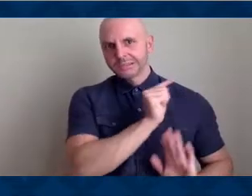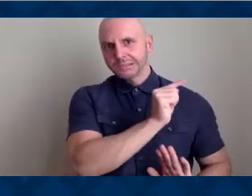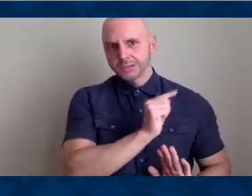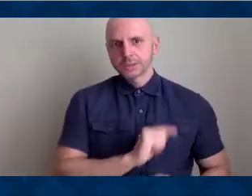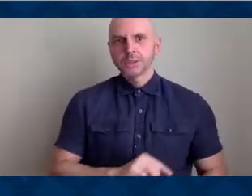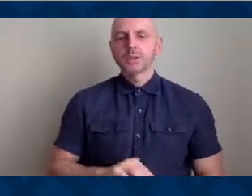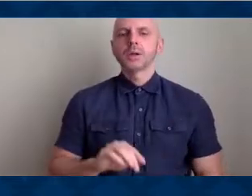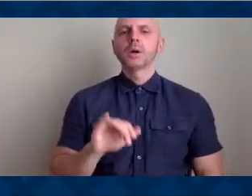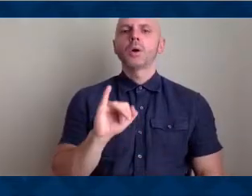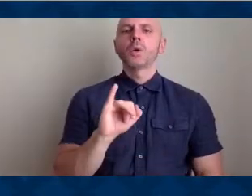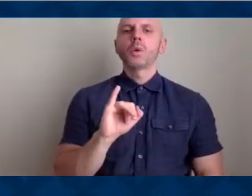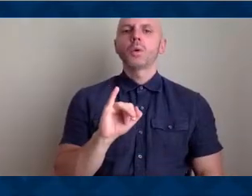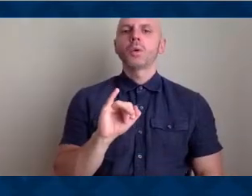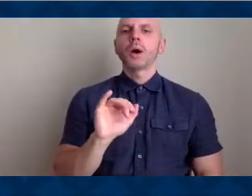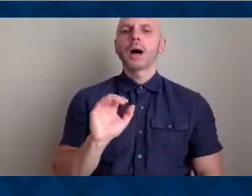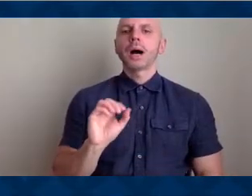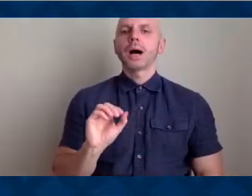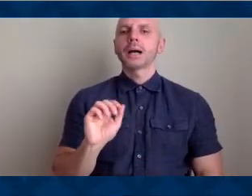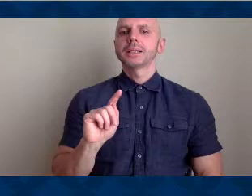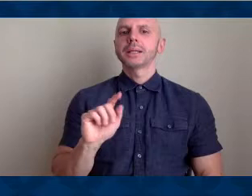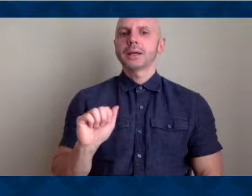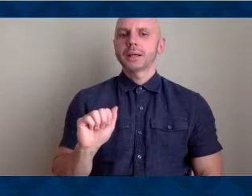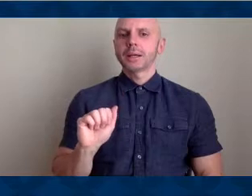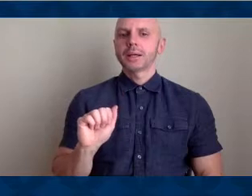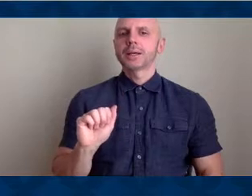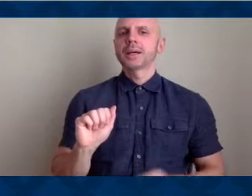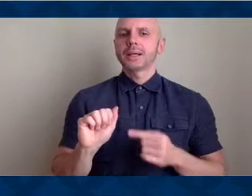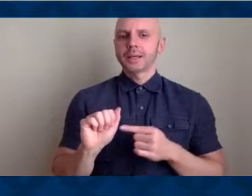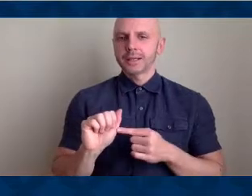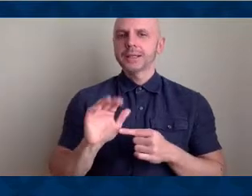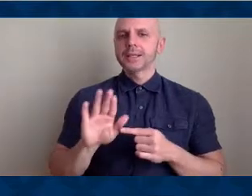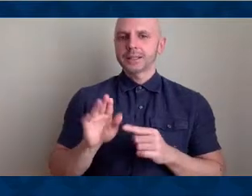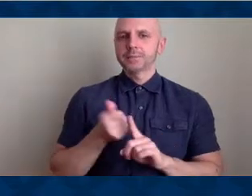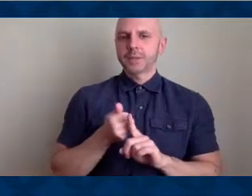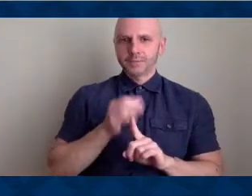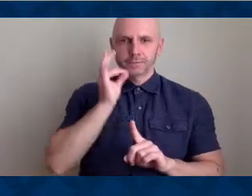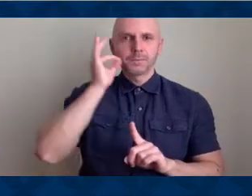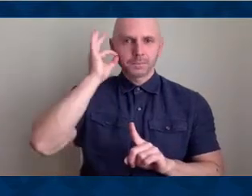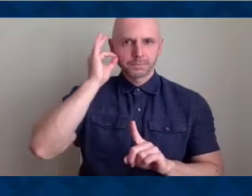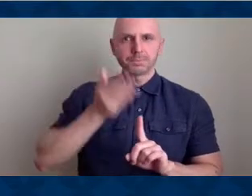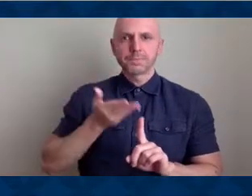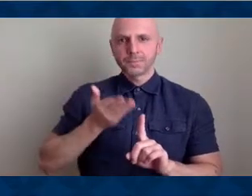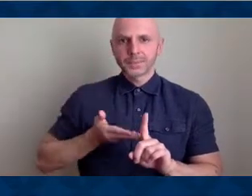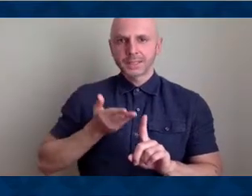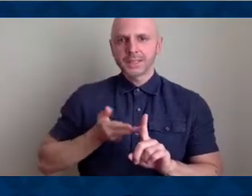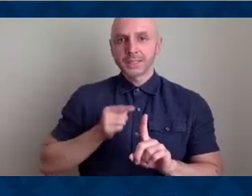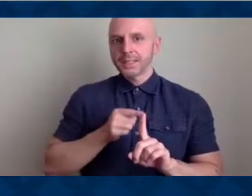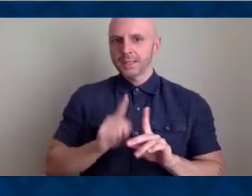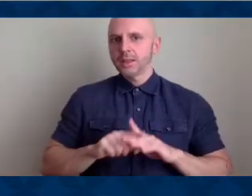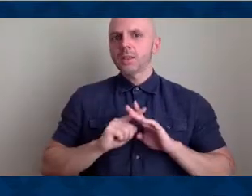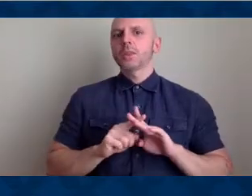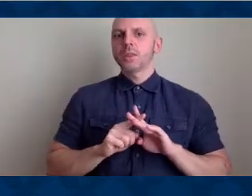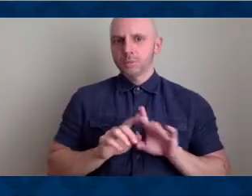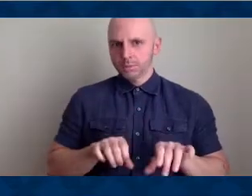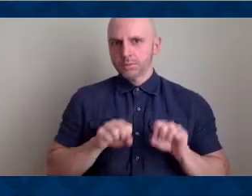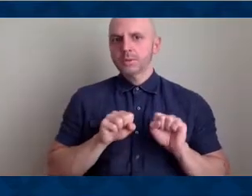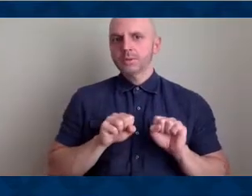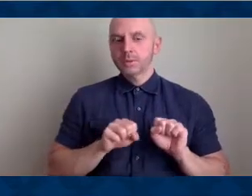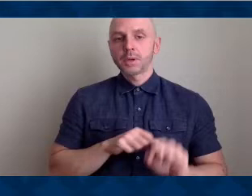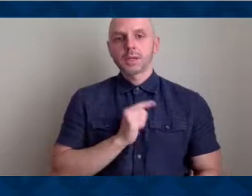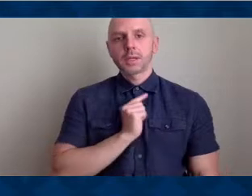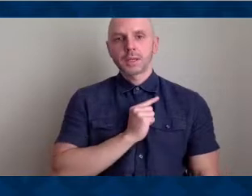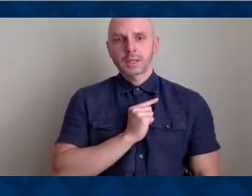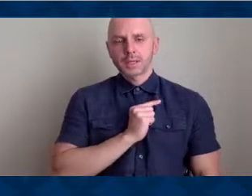Oneida of the Thames and a Mohawk as well. And he's the director of this new initiative. And then between Mark and David